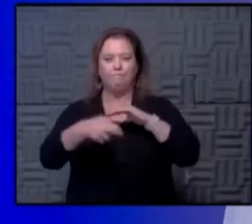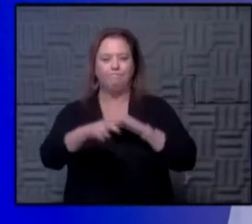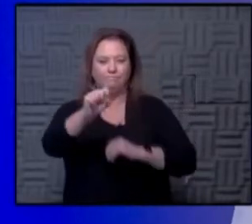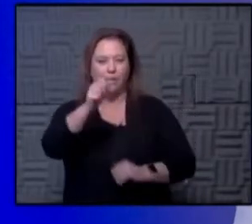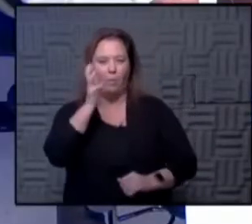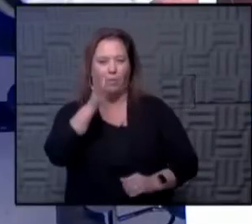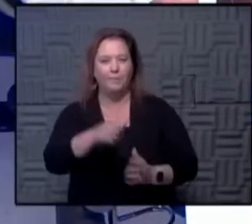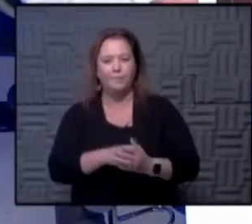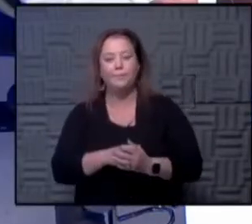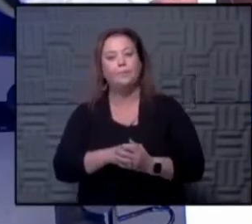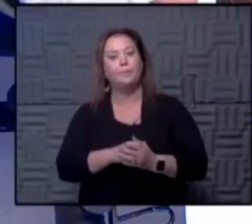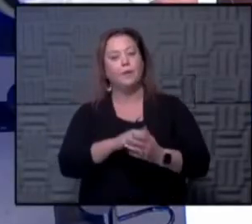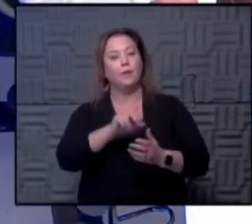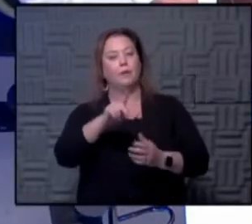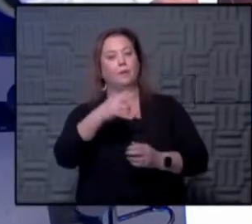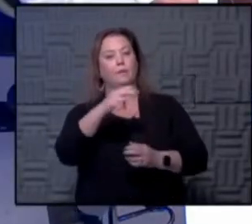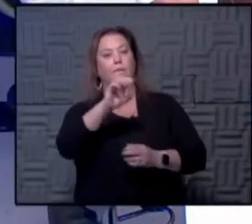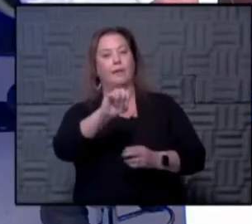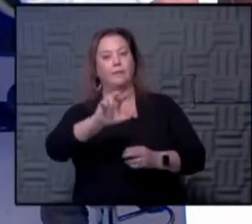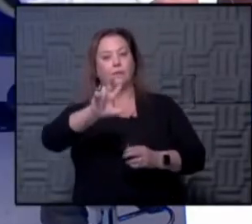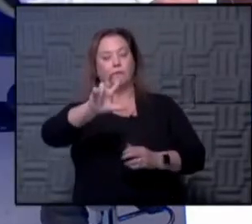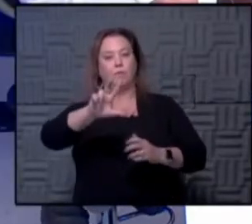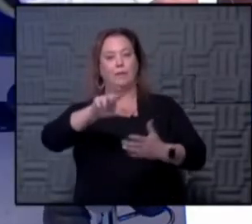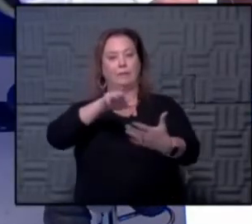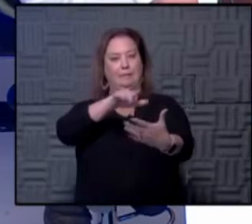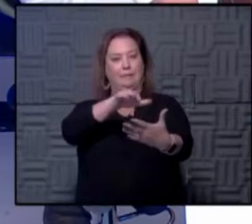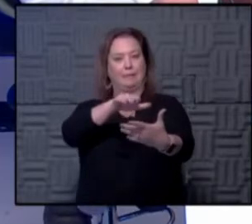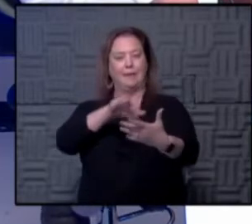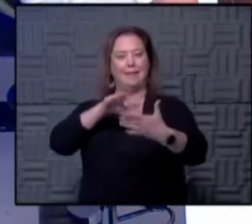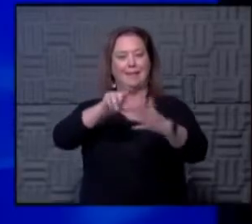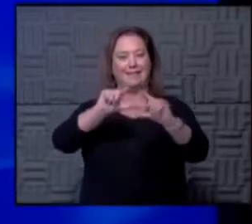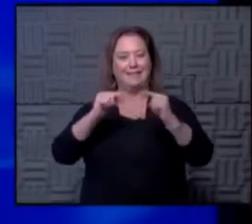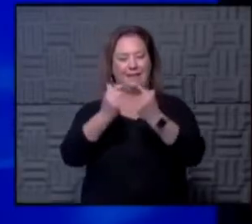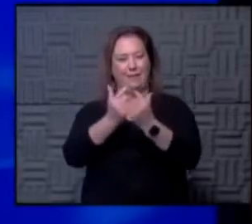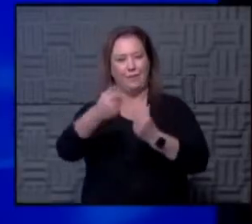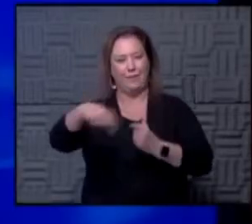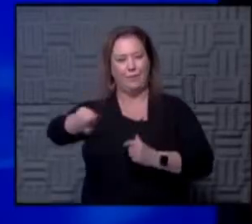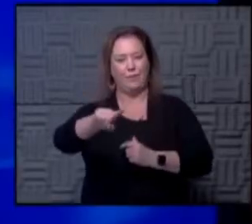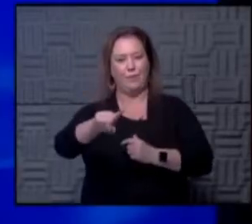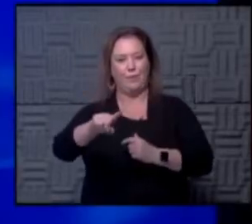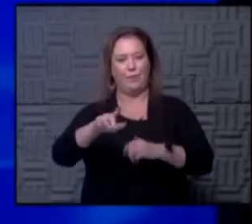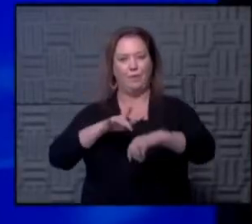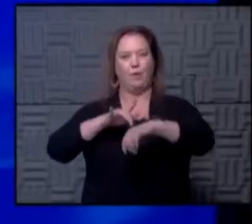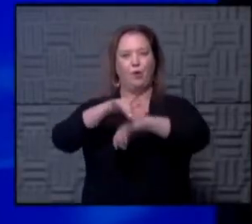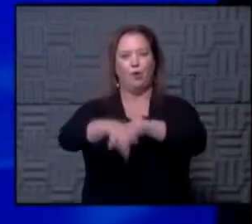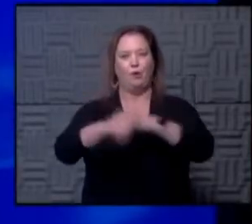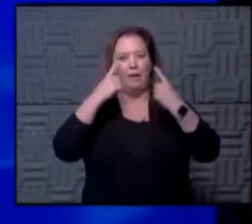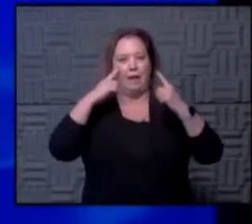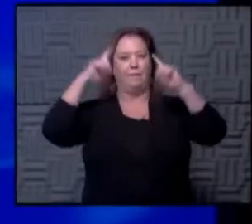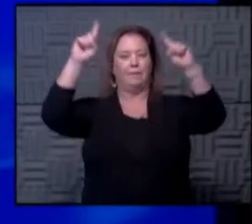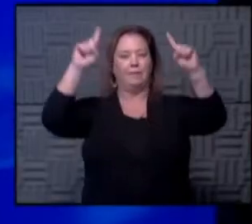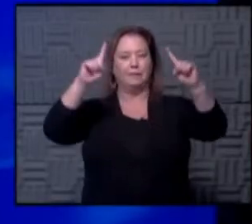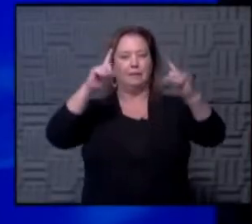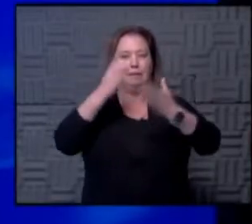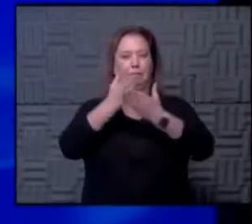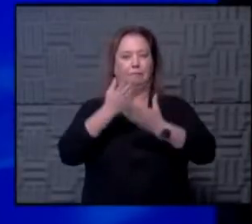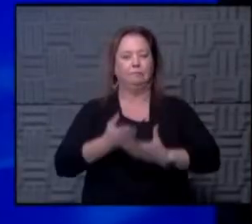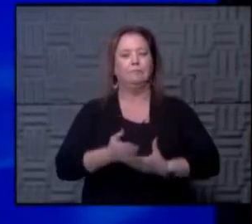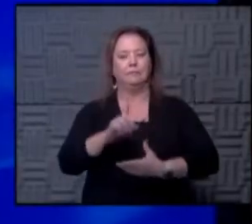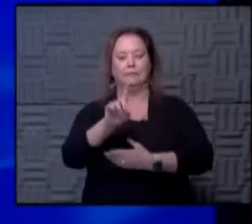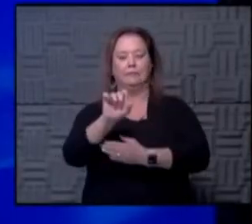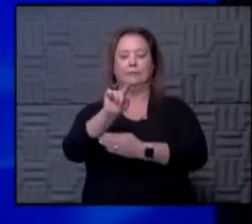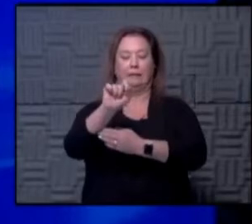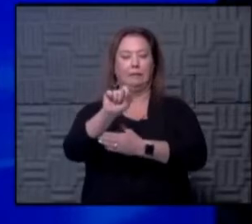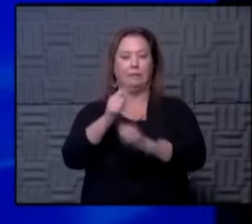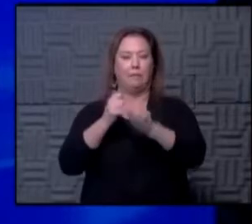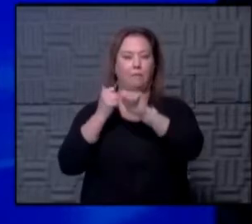Yeah. So the phase 3 trial, right, the study group that this early efficacy data has been